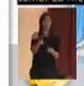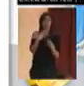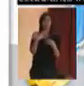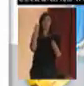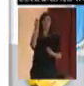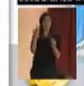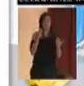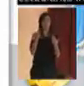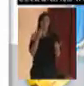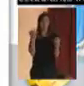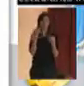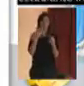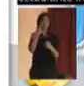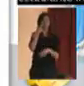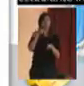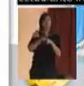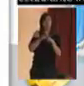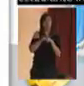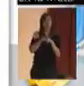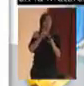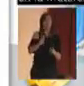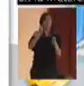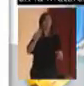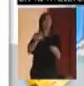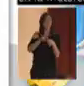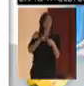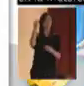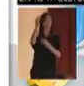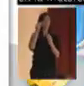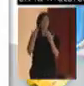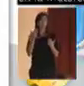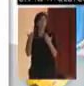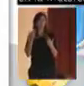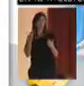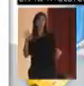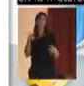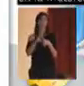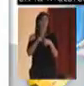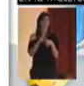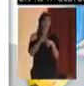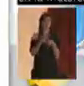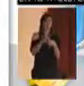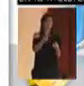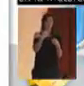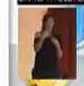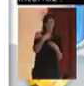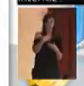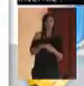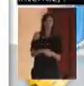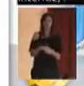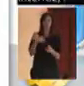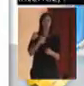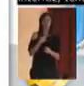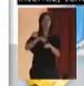help the student think about and remember the topic when we mentioned the metaphor. Regarding